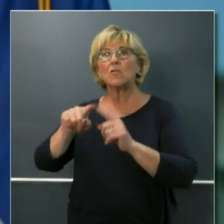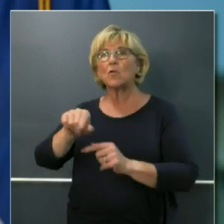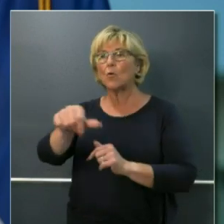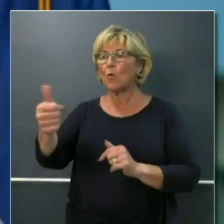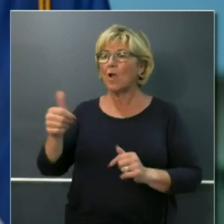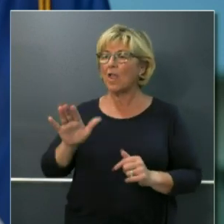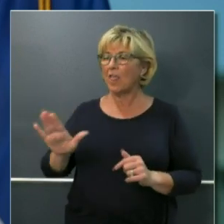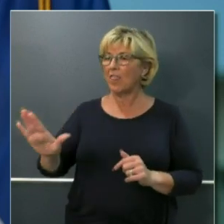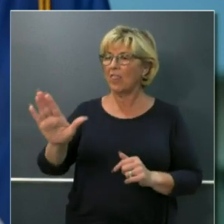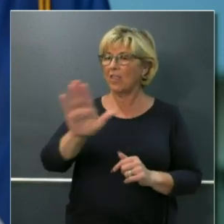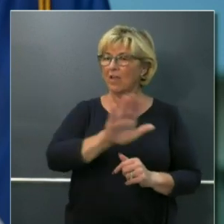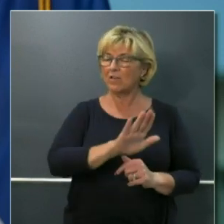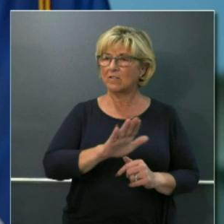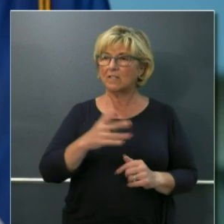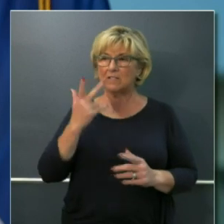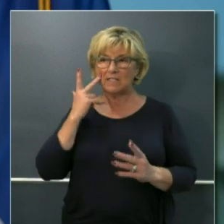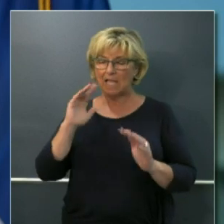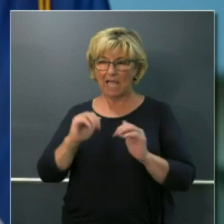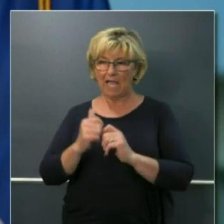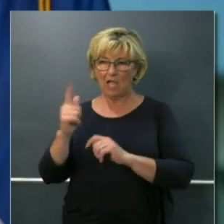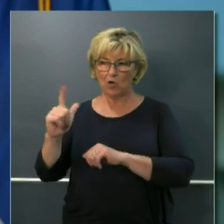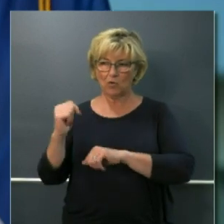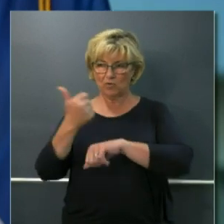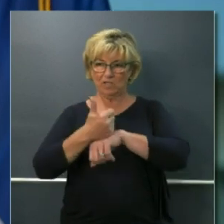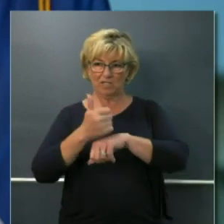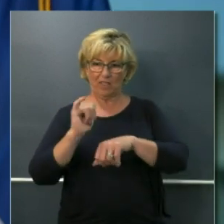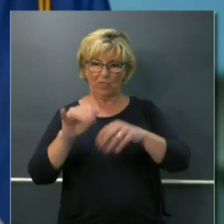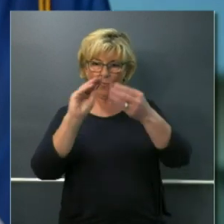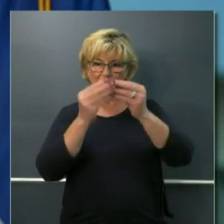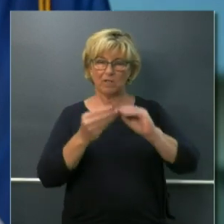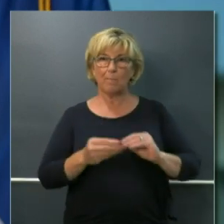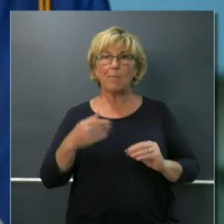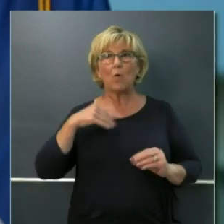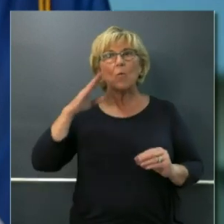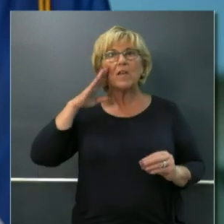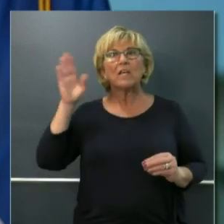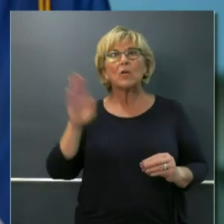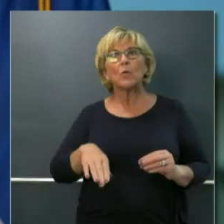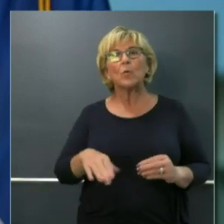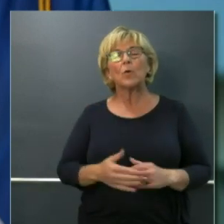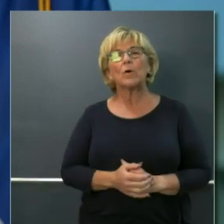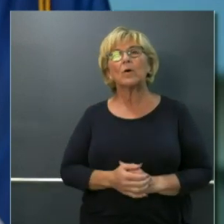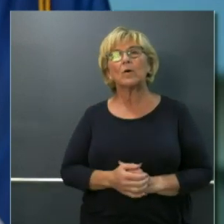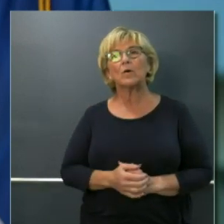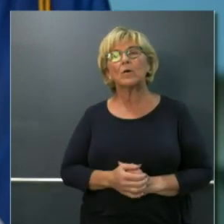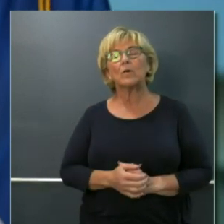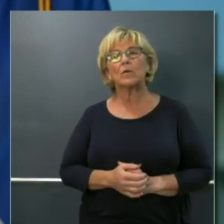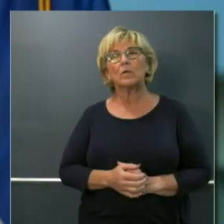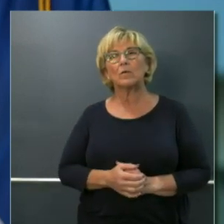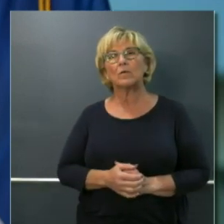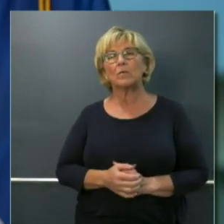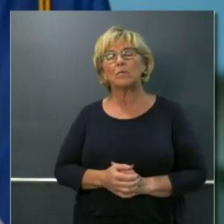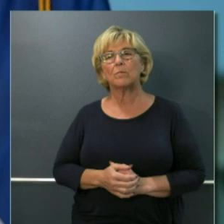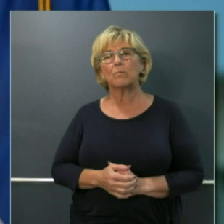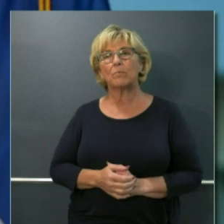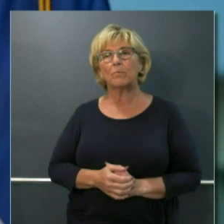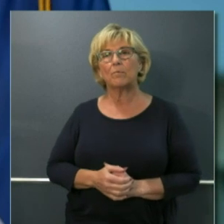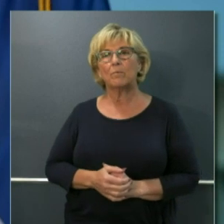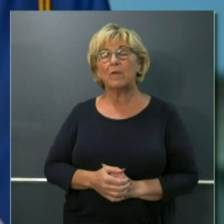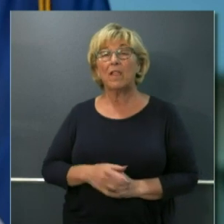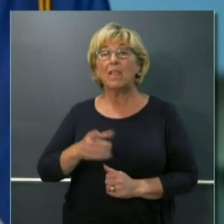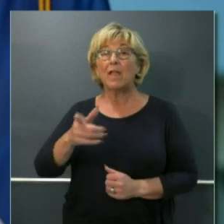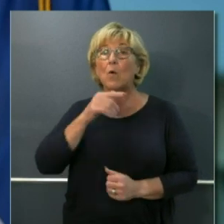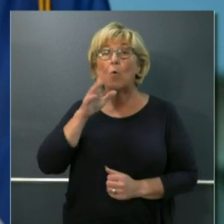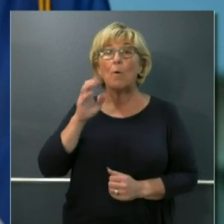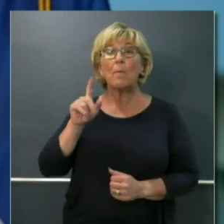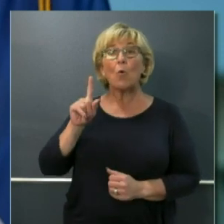what their models were and how they were using them, we knew that these models were not going to be